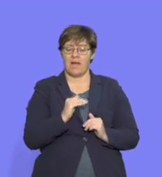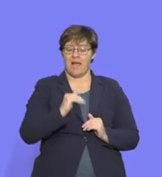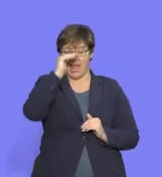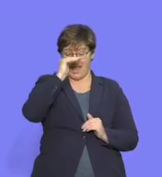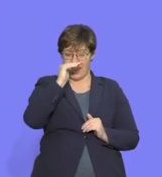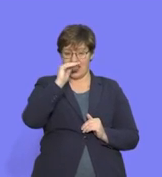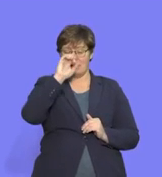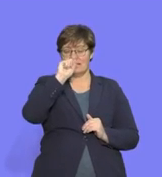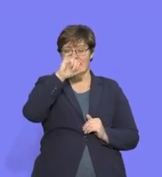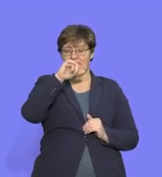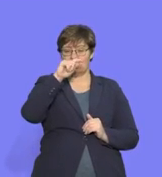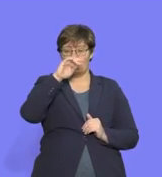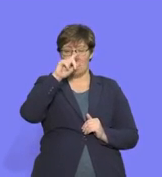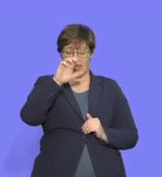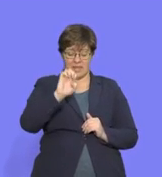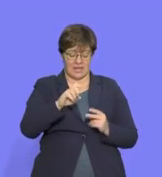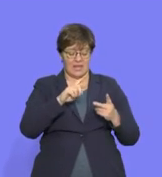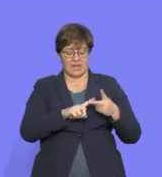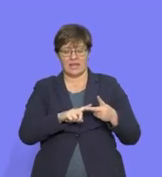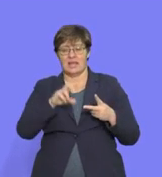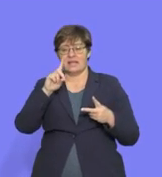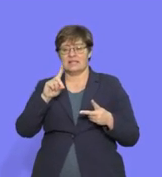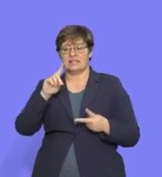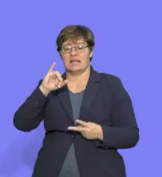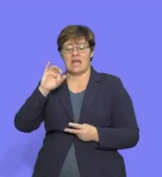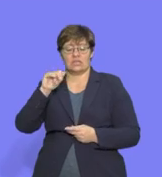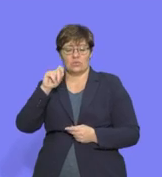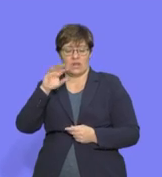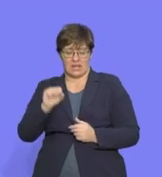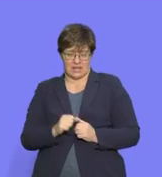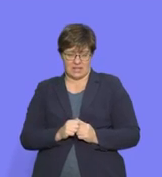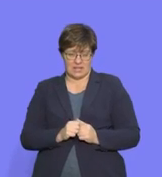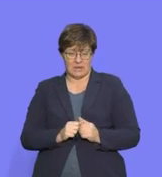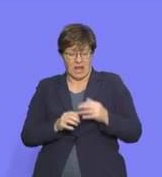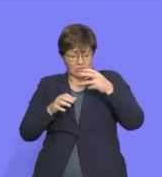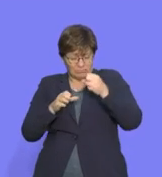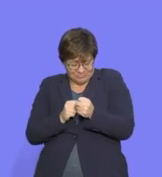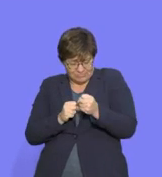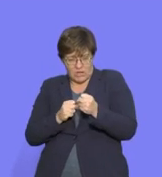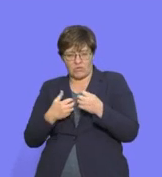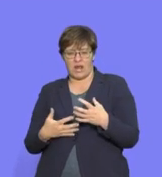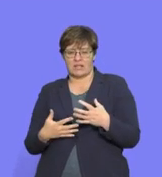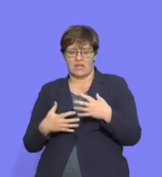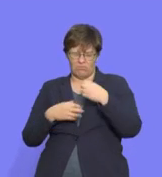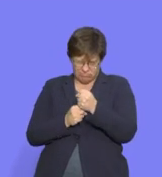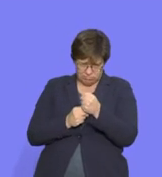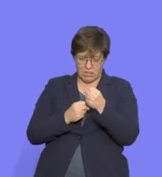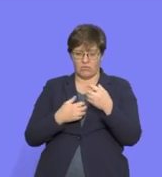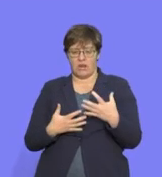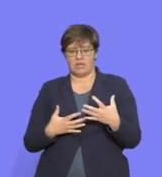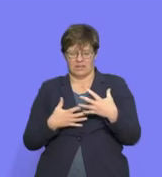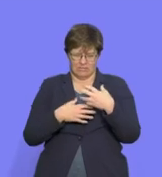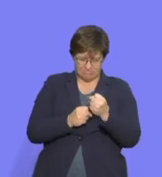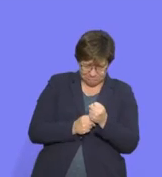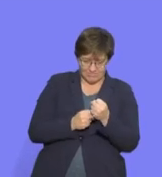right, over our diastole. How hard does our hard work, systole, and what happens when we